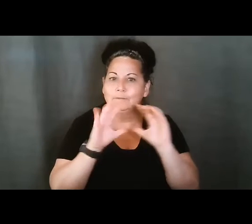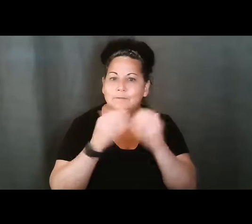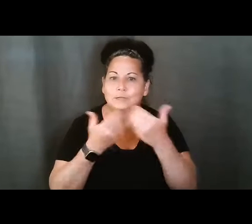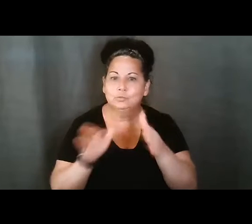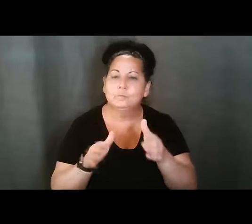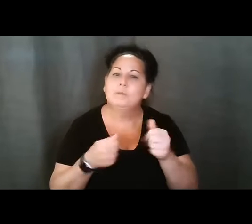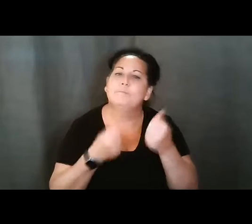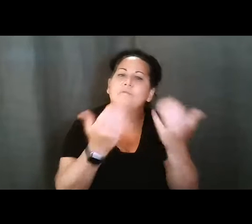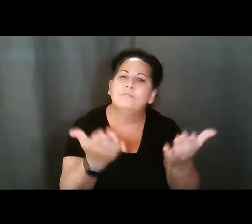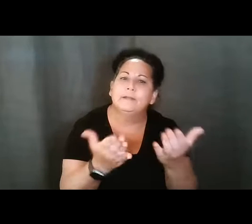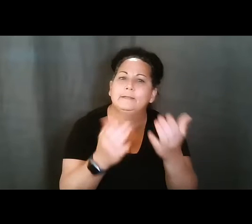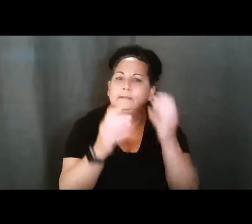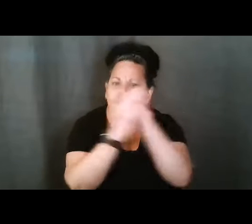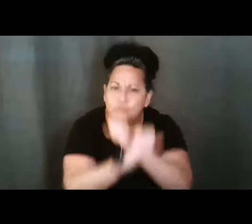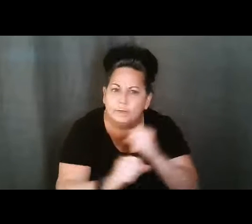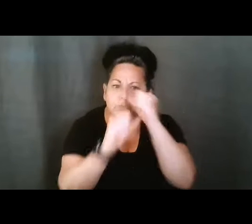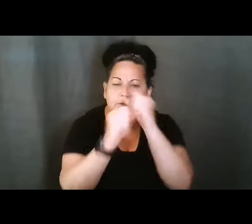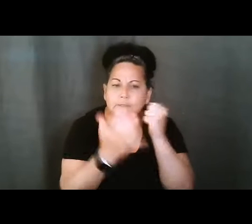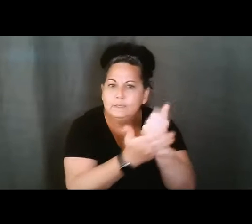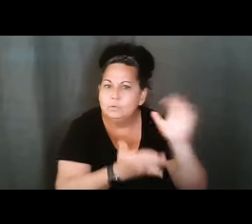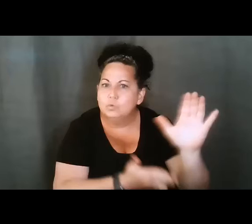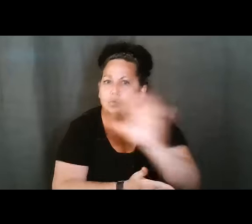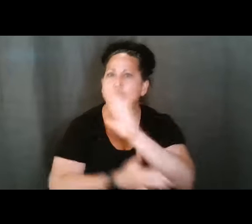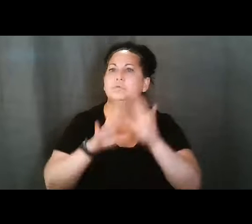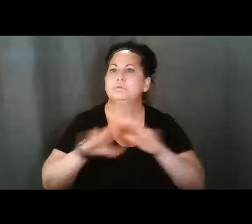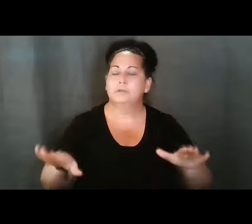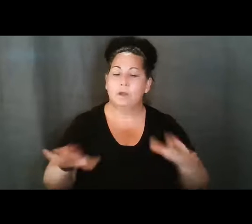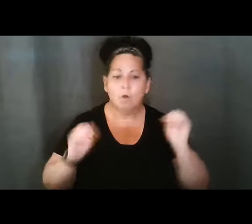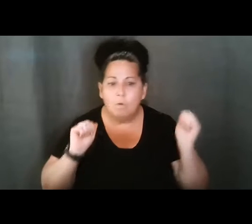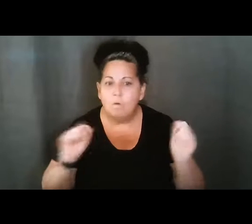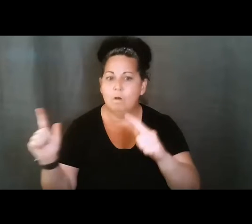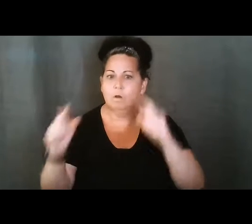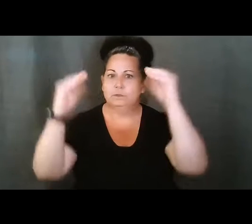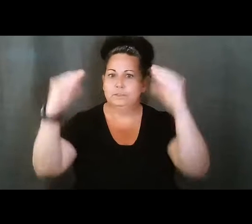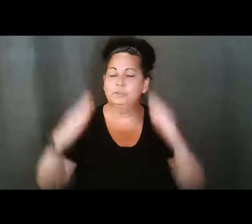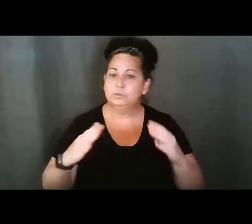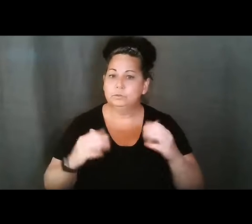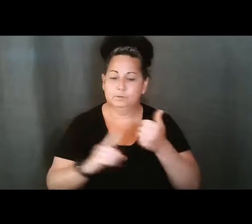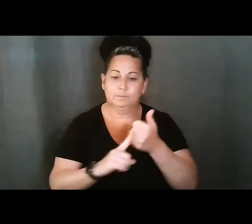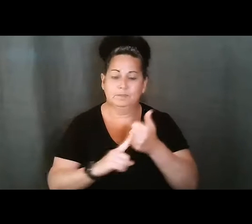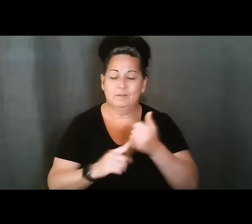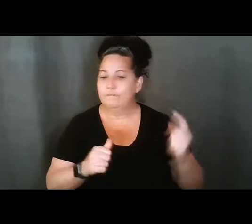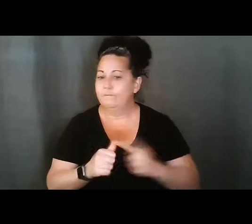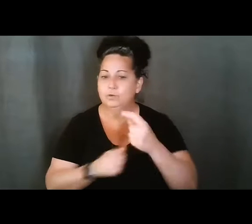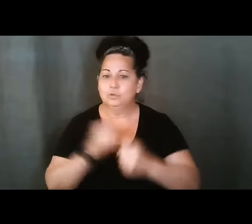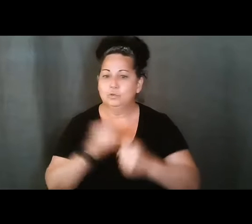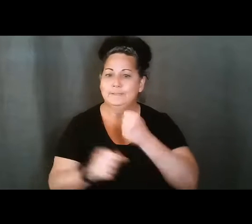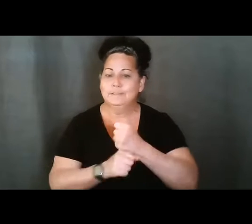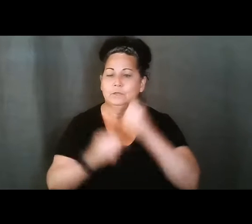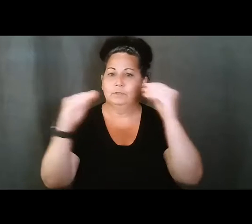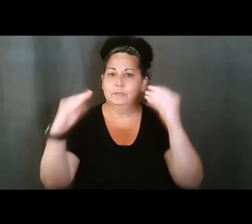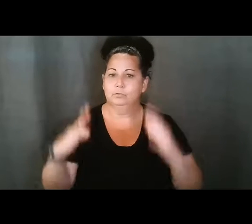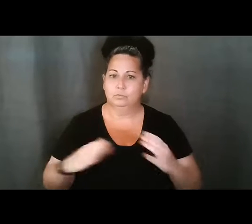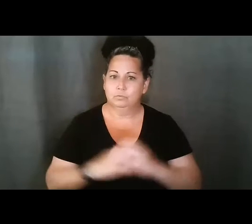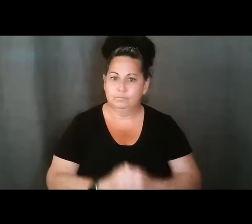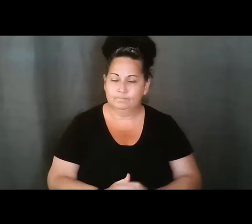I was telling some teachers just the other day that every teacher right now is a first year teacher. Think about it. Every teacher right now is a